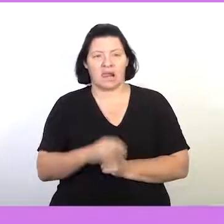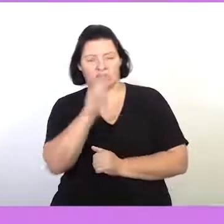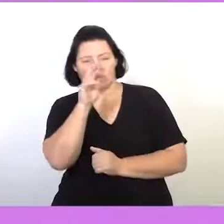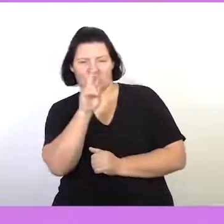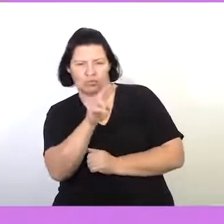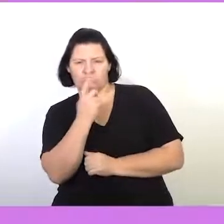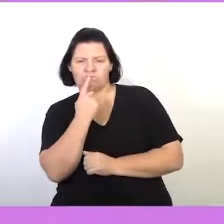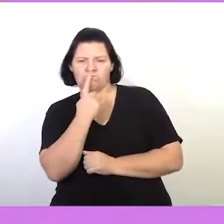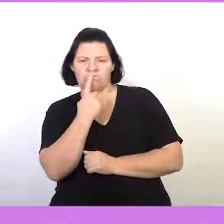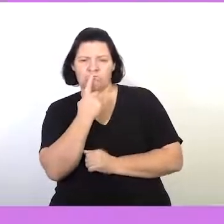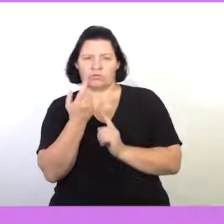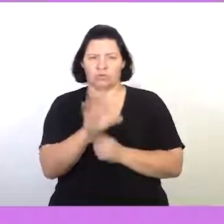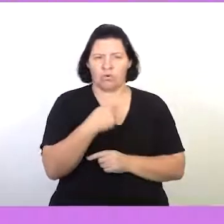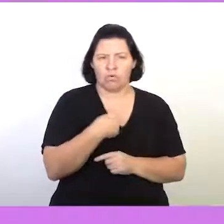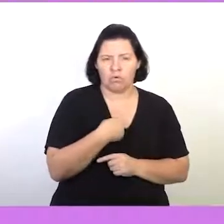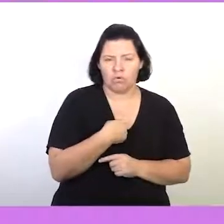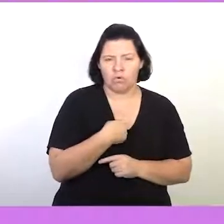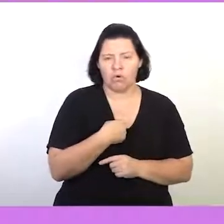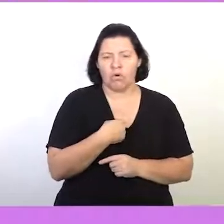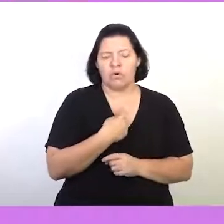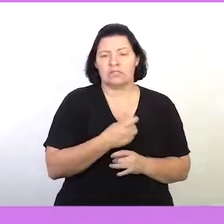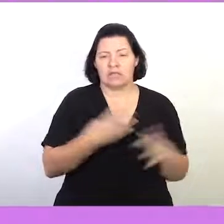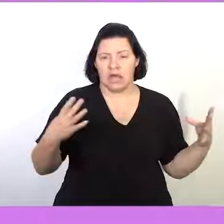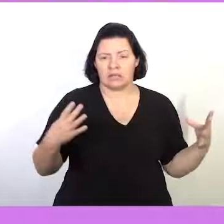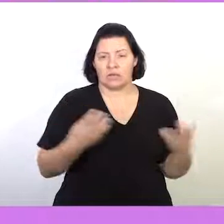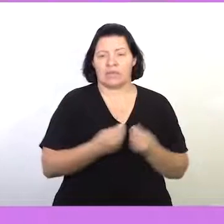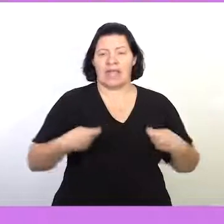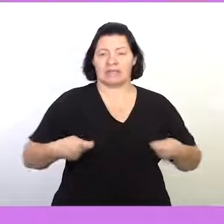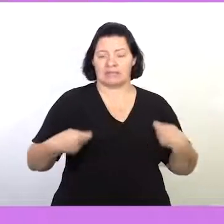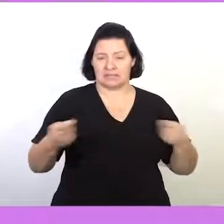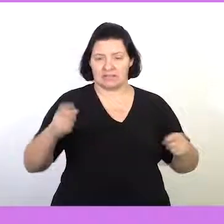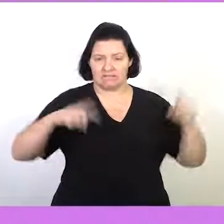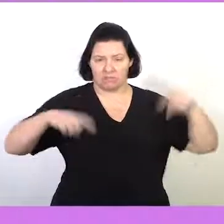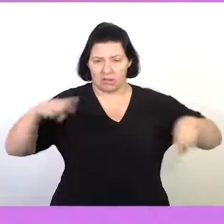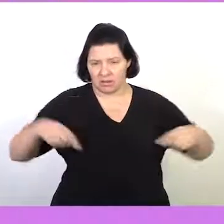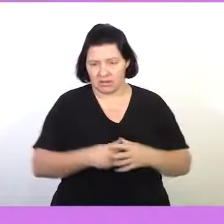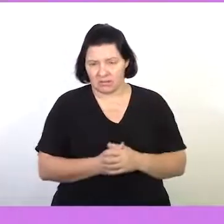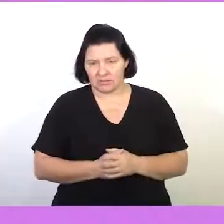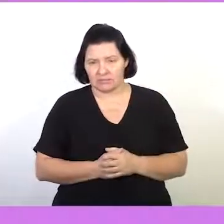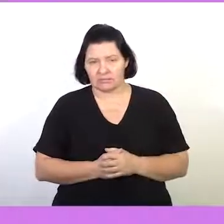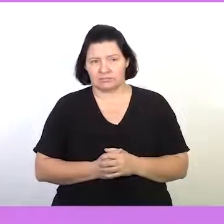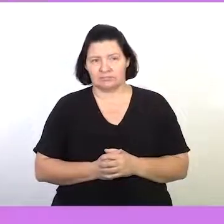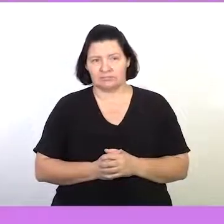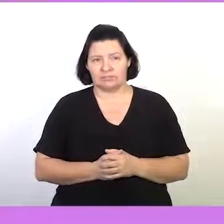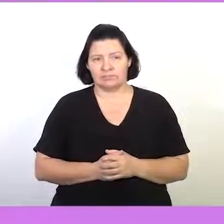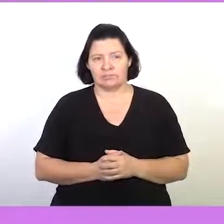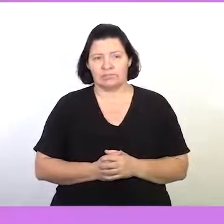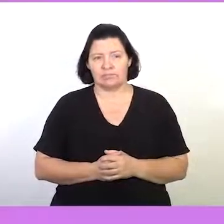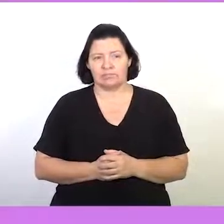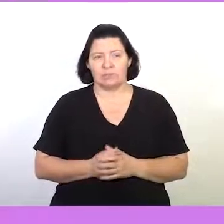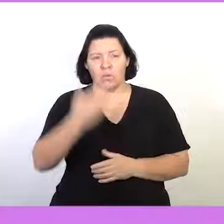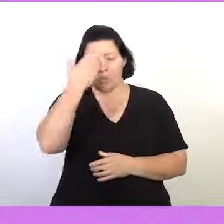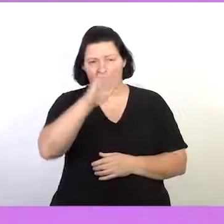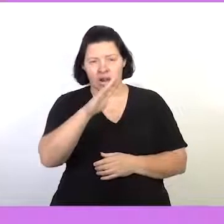So looking at what is indicated here, starting with our expenses, variable expenses, so it's this part here,